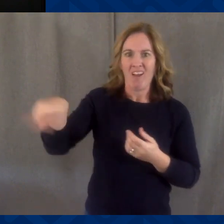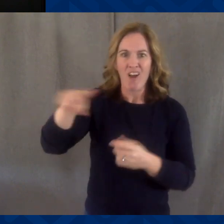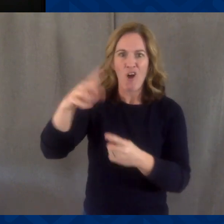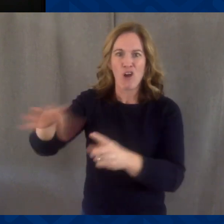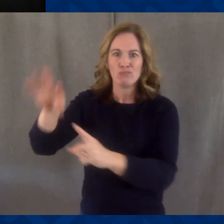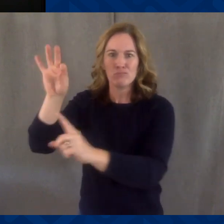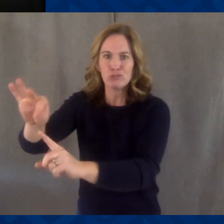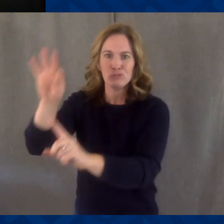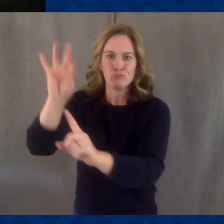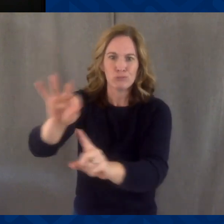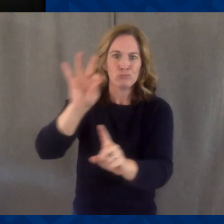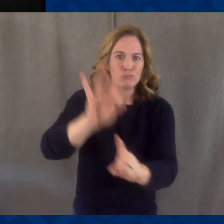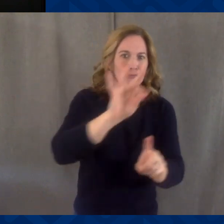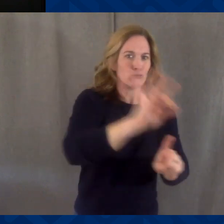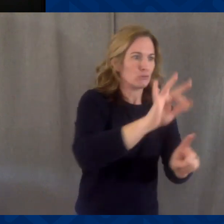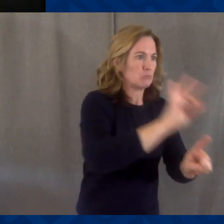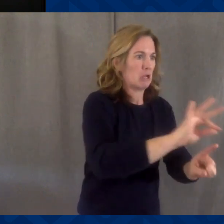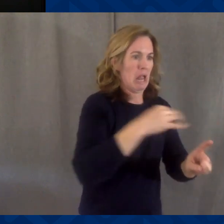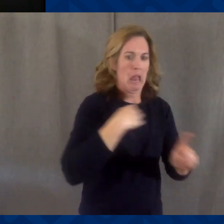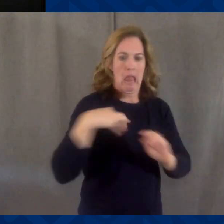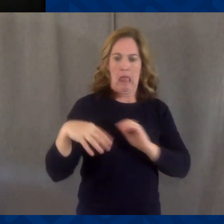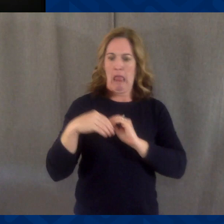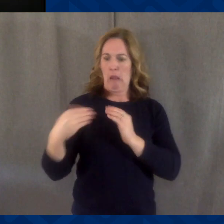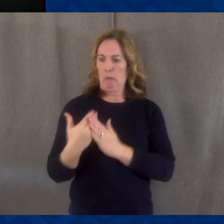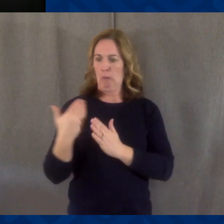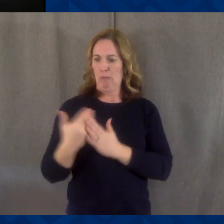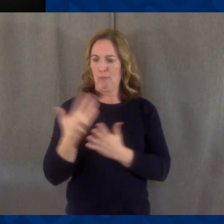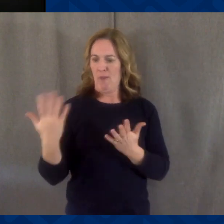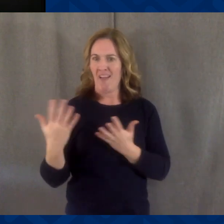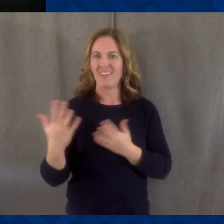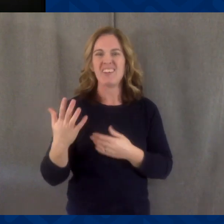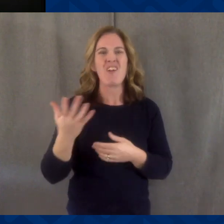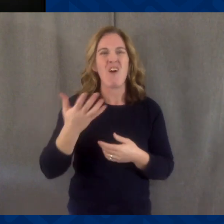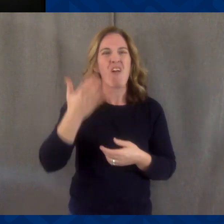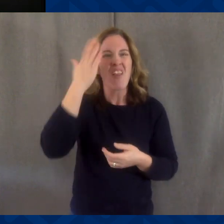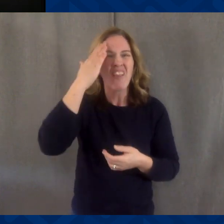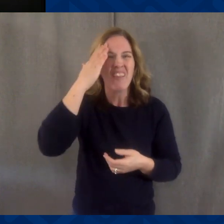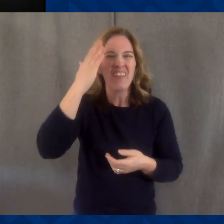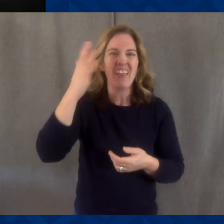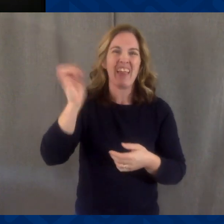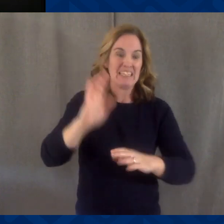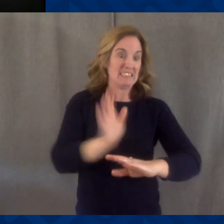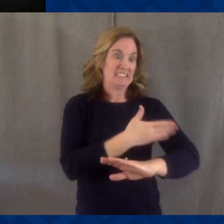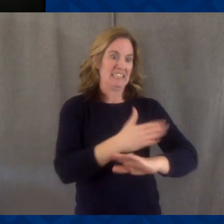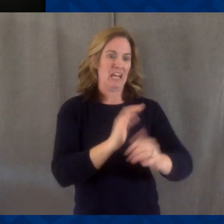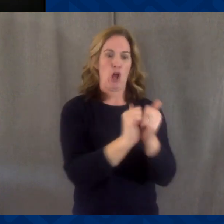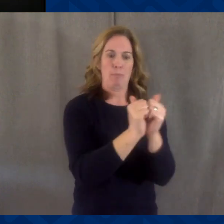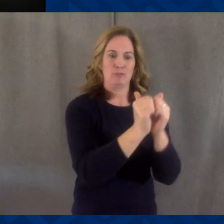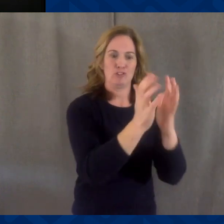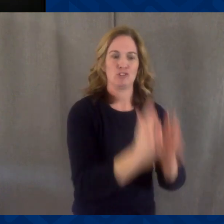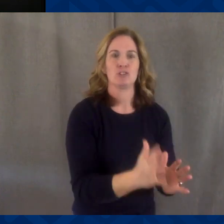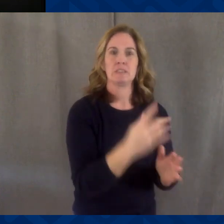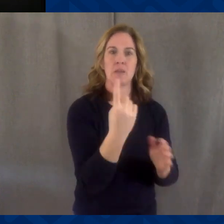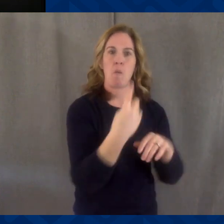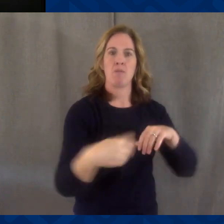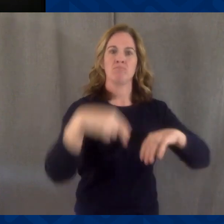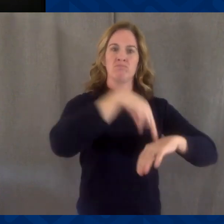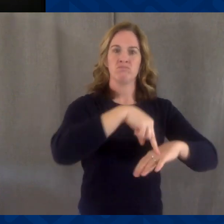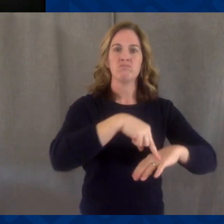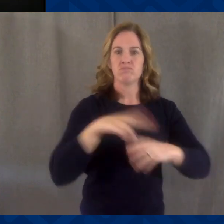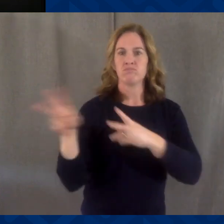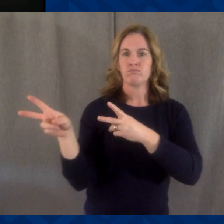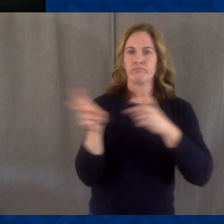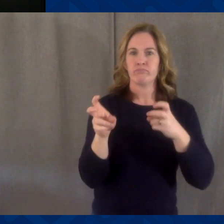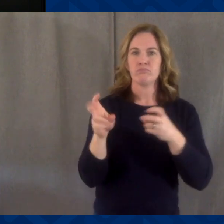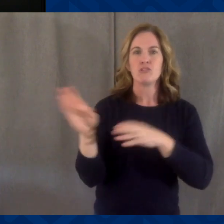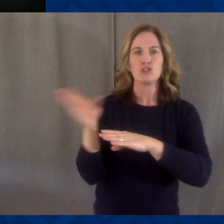when somebody jumps on stage at one of these singing competitions and they decide to sing a Whitney Houston song. I'm thinking, like, you might as well